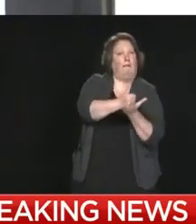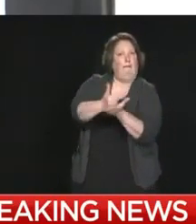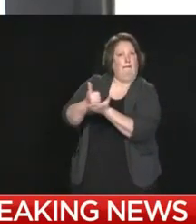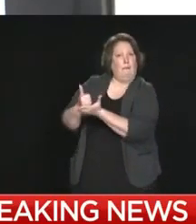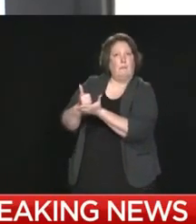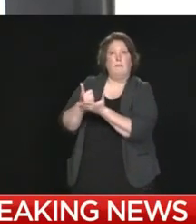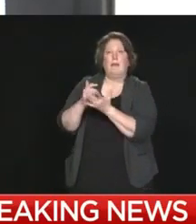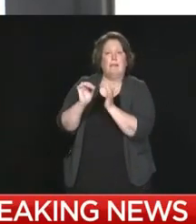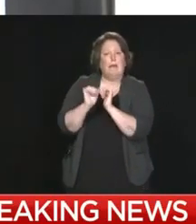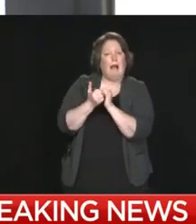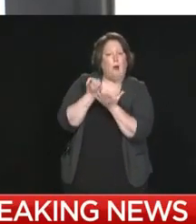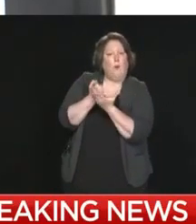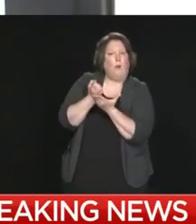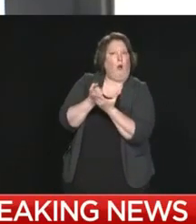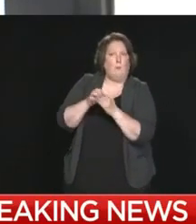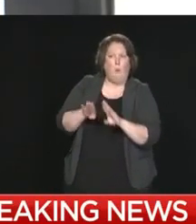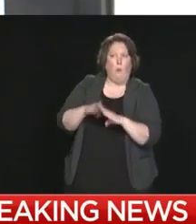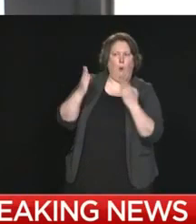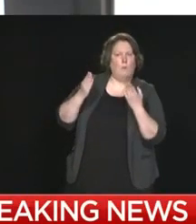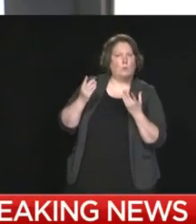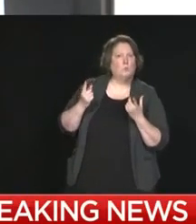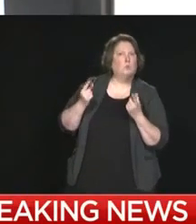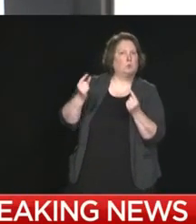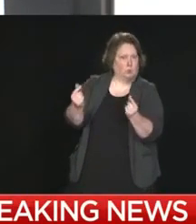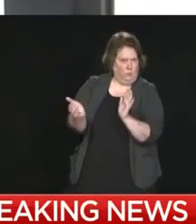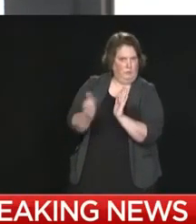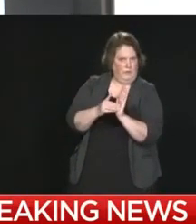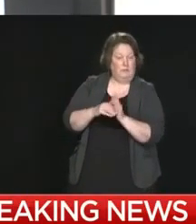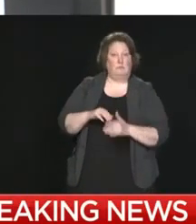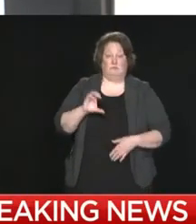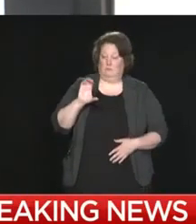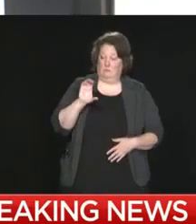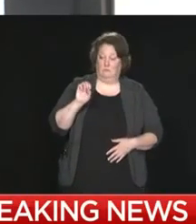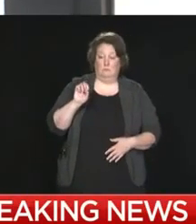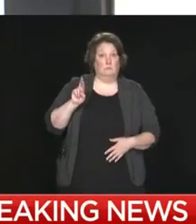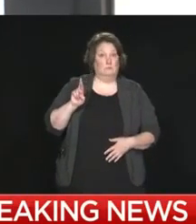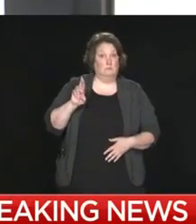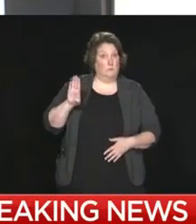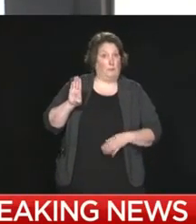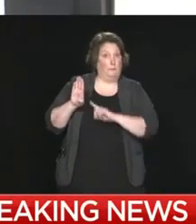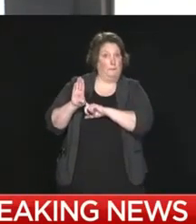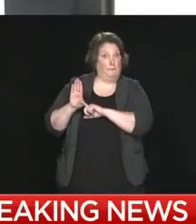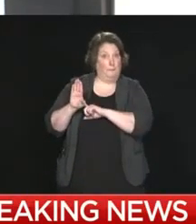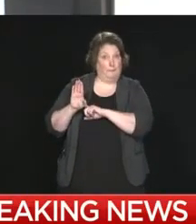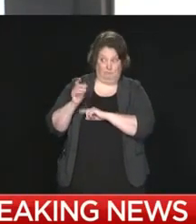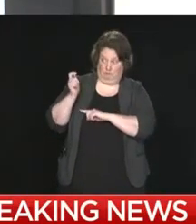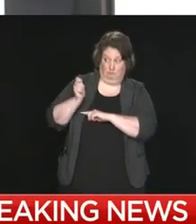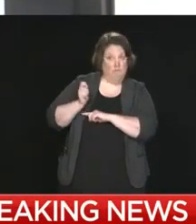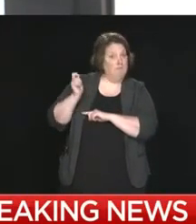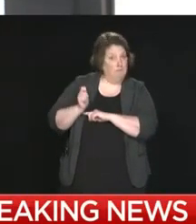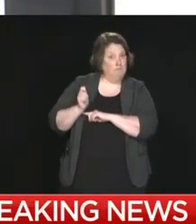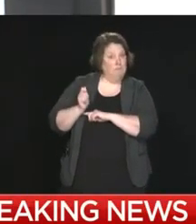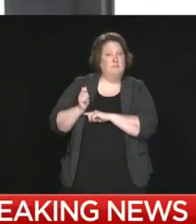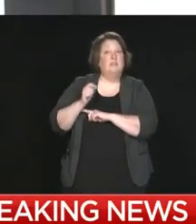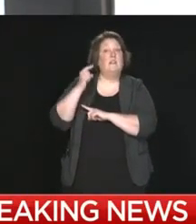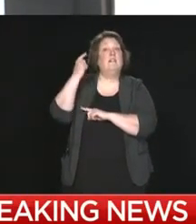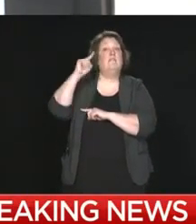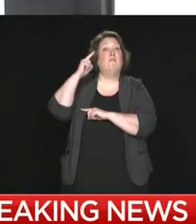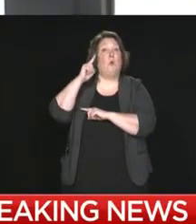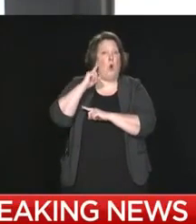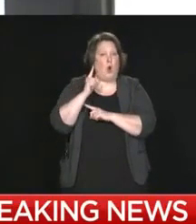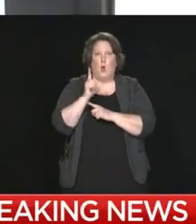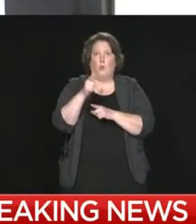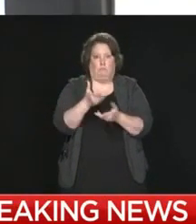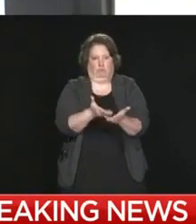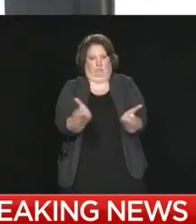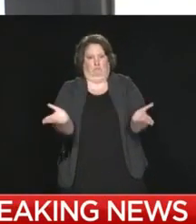restart the economy. The CERB was implemented to help those who had no income, who